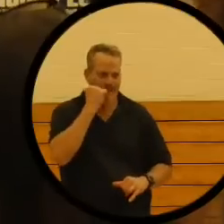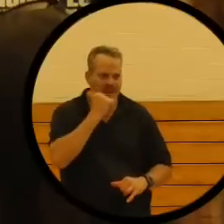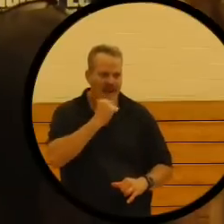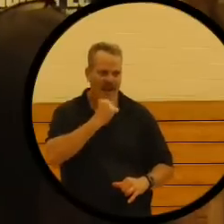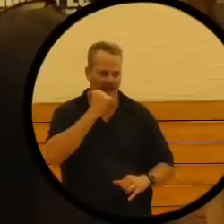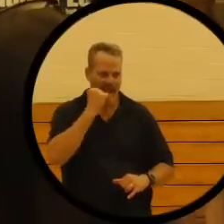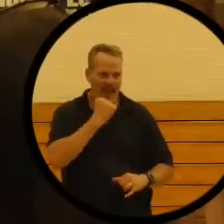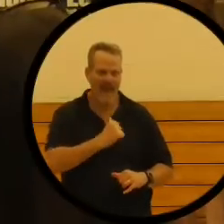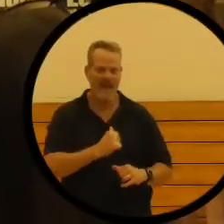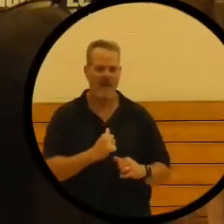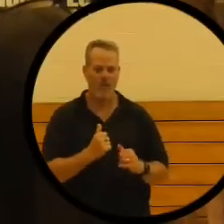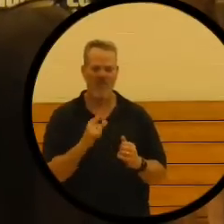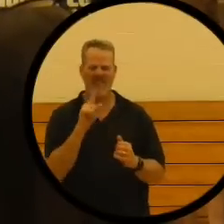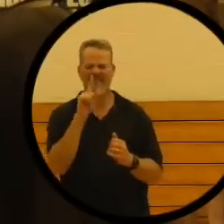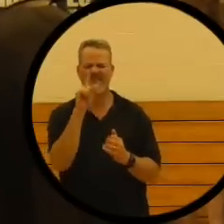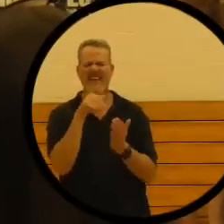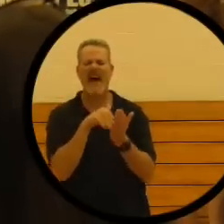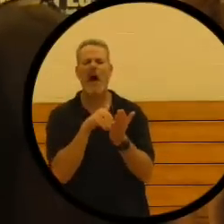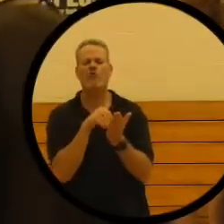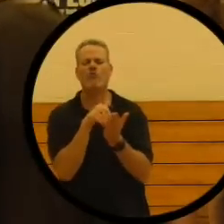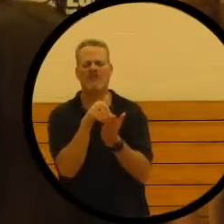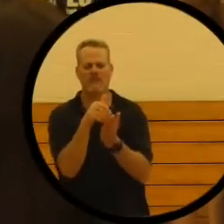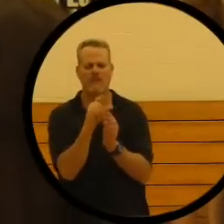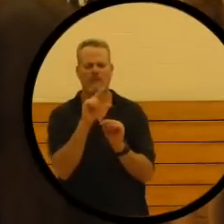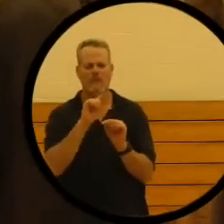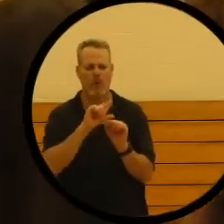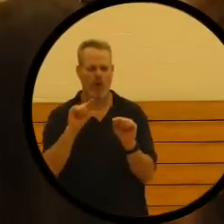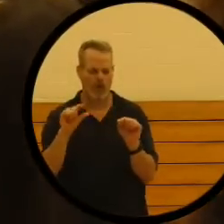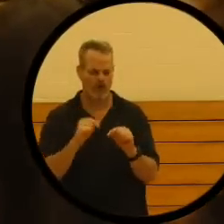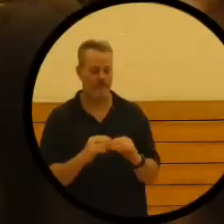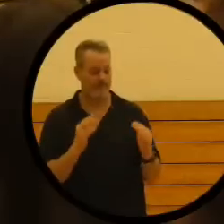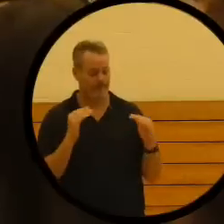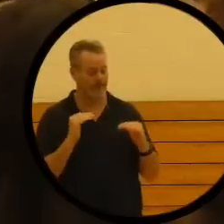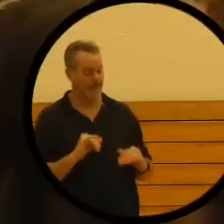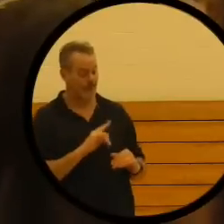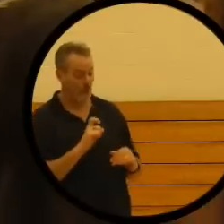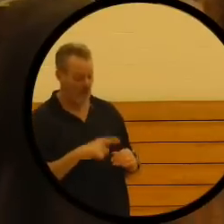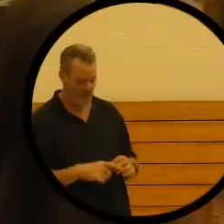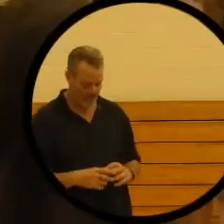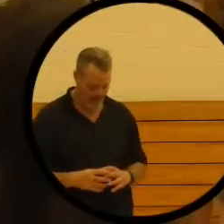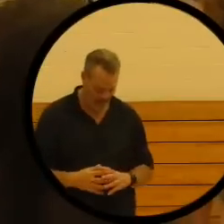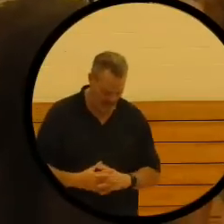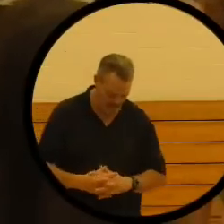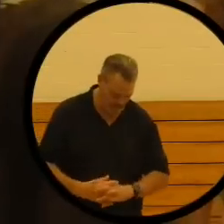smaller earthquakes, like many thousands of small earthquakes. My next question is,